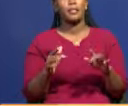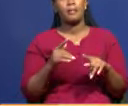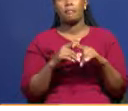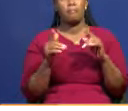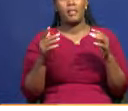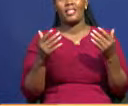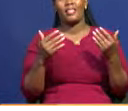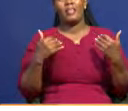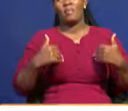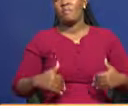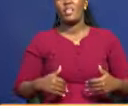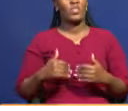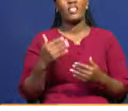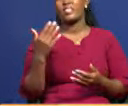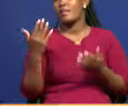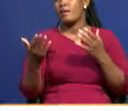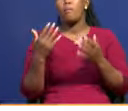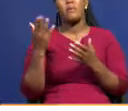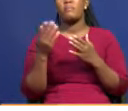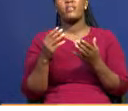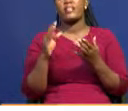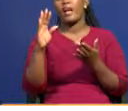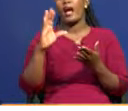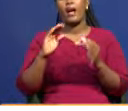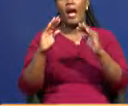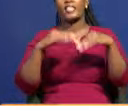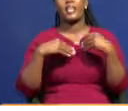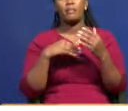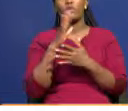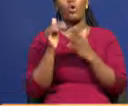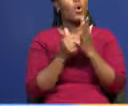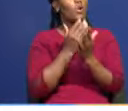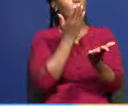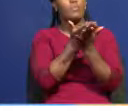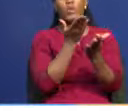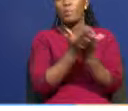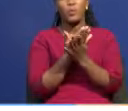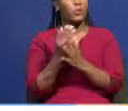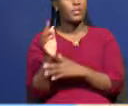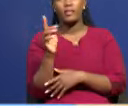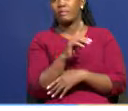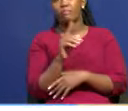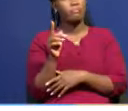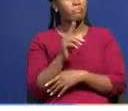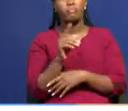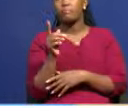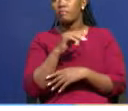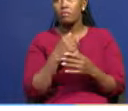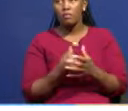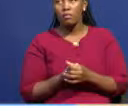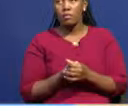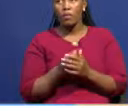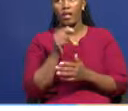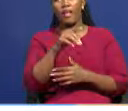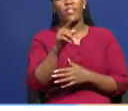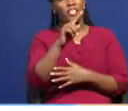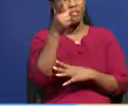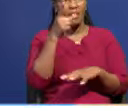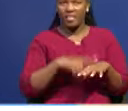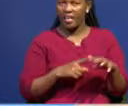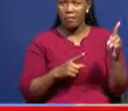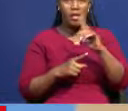mm-hmm. they may not take in all the proposals. Mm-hmm. Yeah. Mm-hmm. Philip, This is not just the first time. In